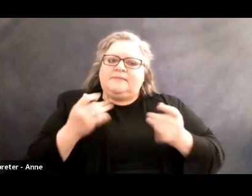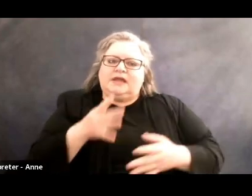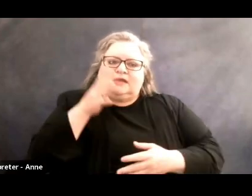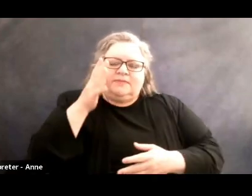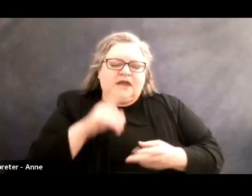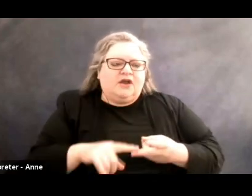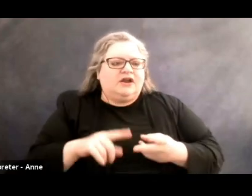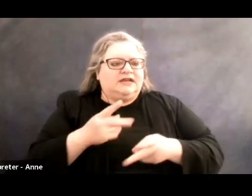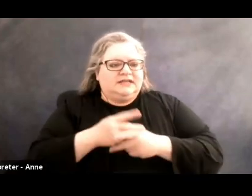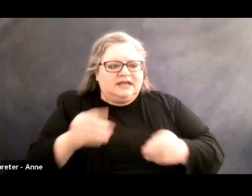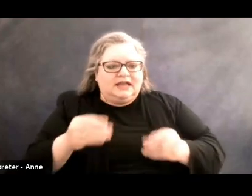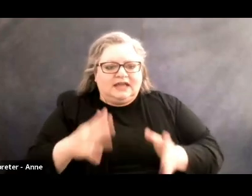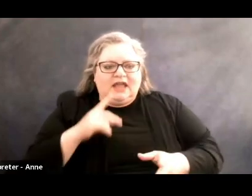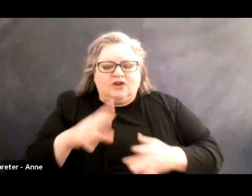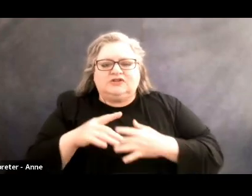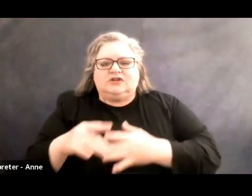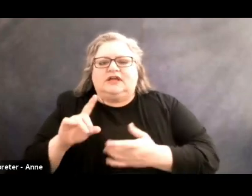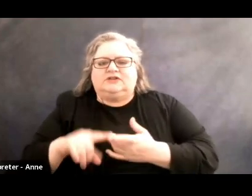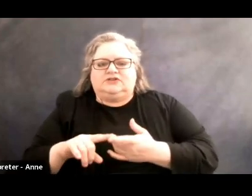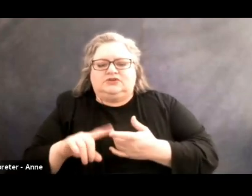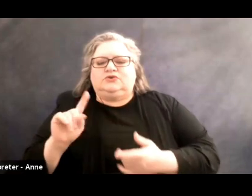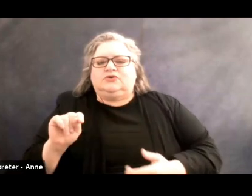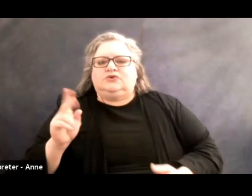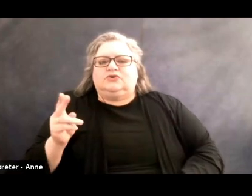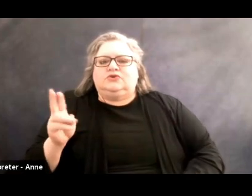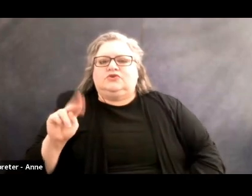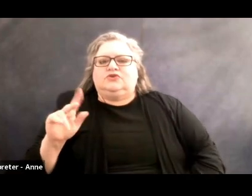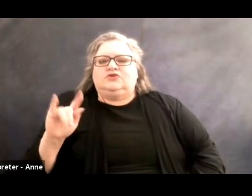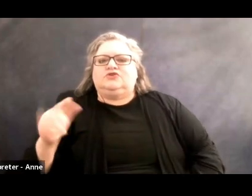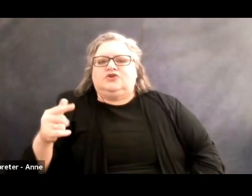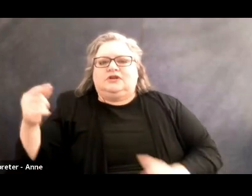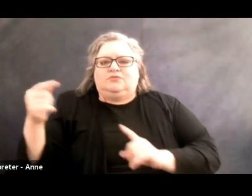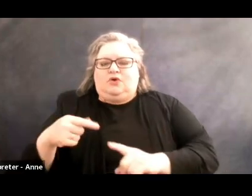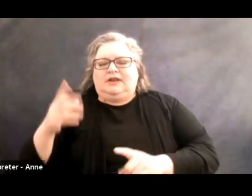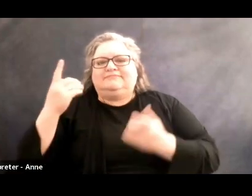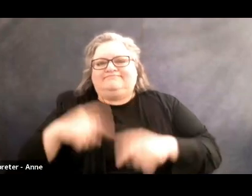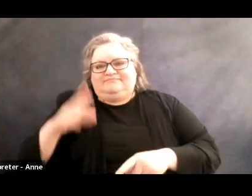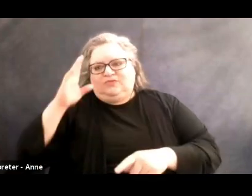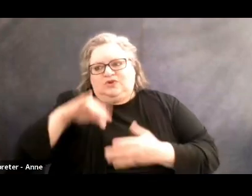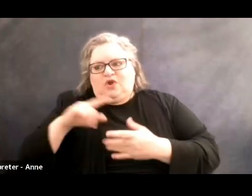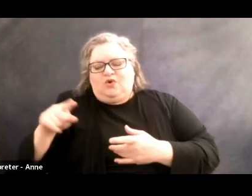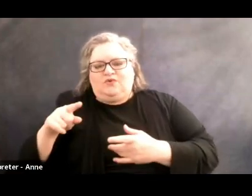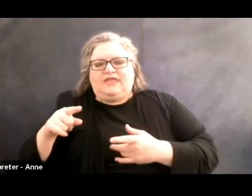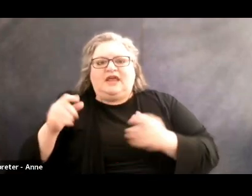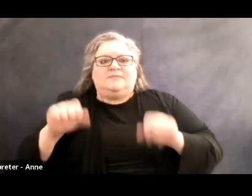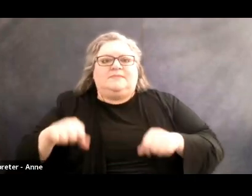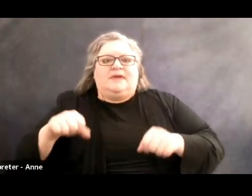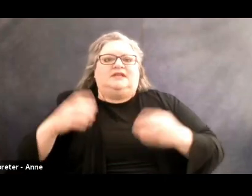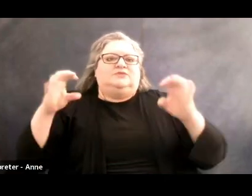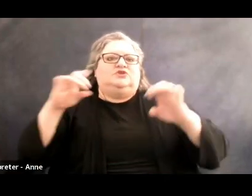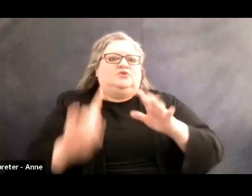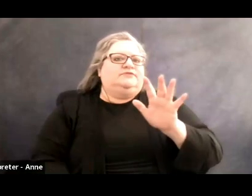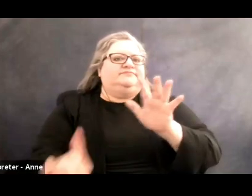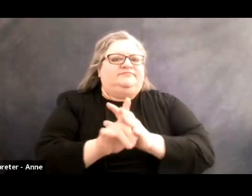members are led to turning points in our life when we know that they're headed to a possible crisis where we can